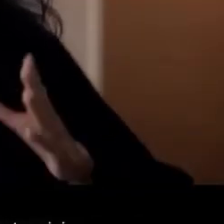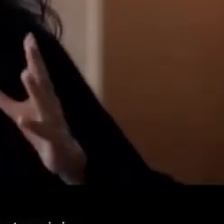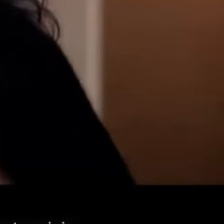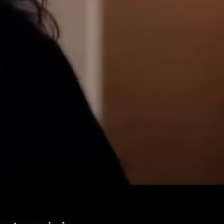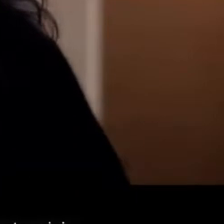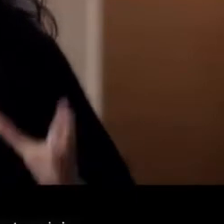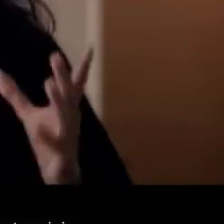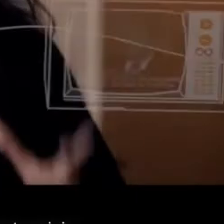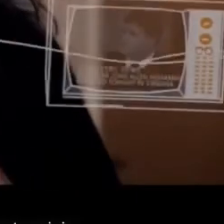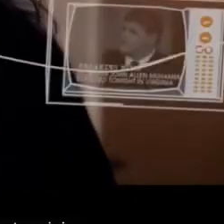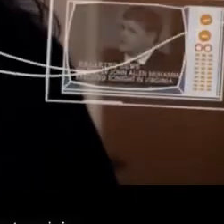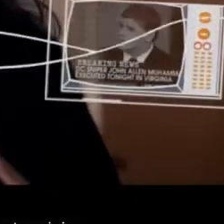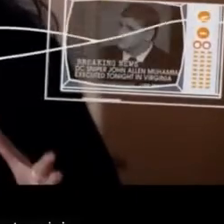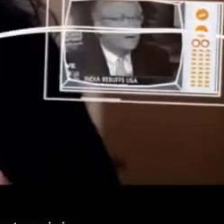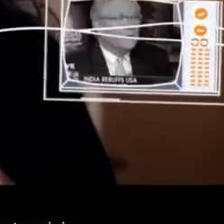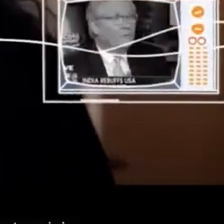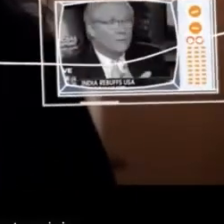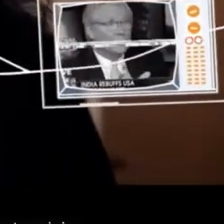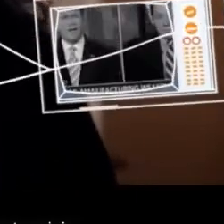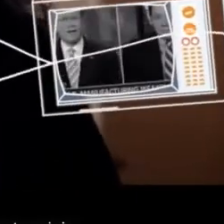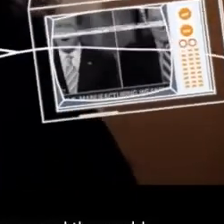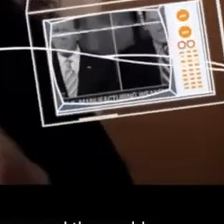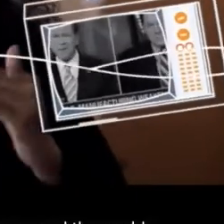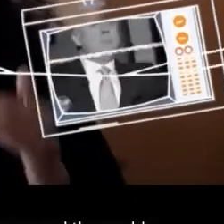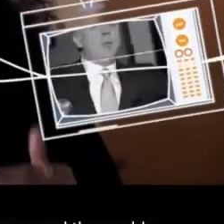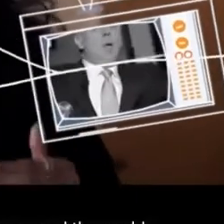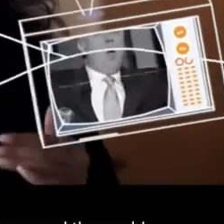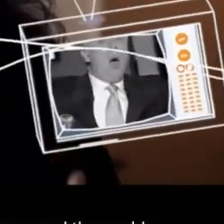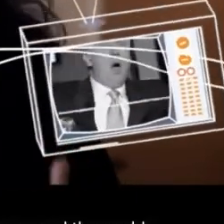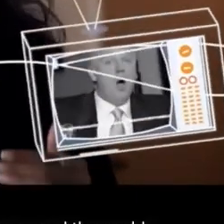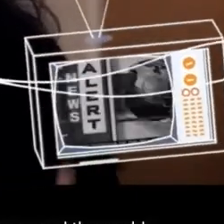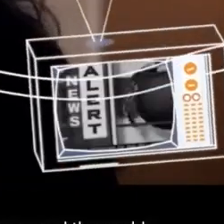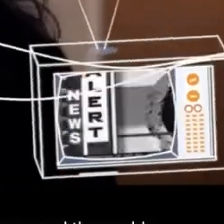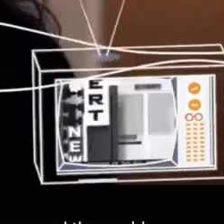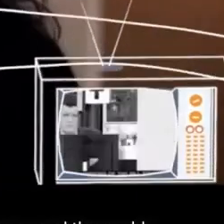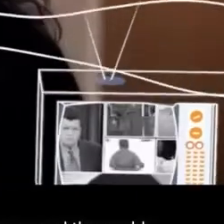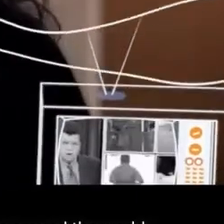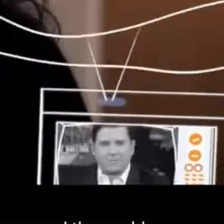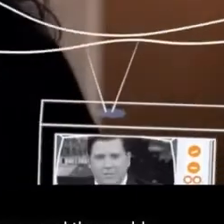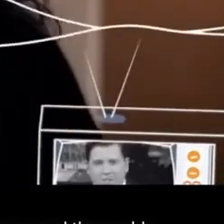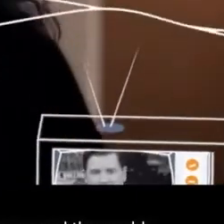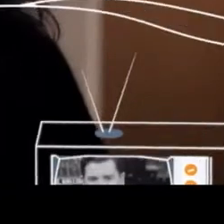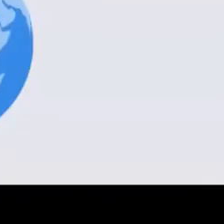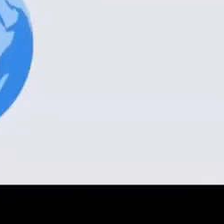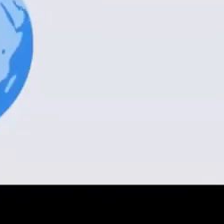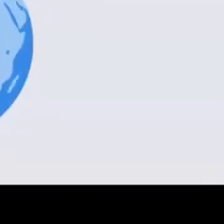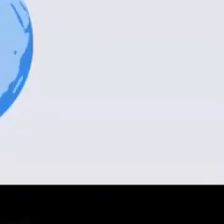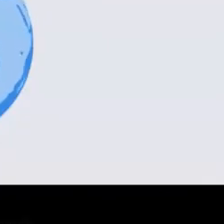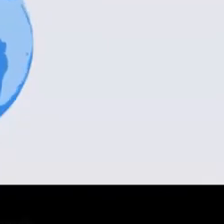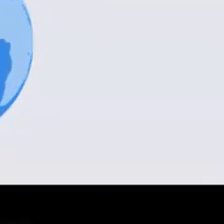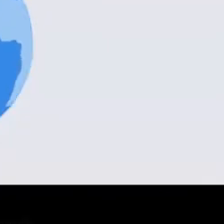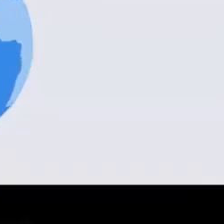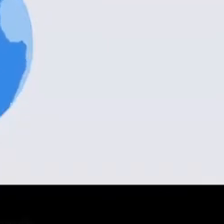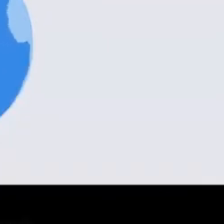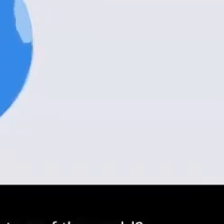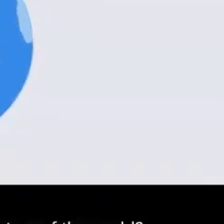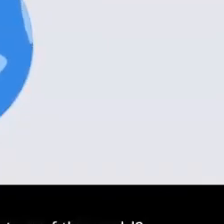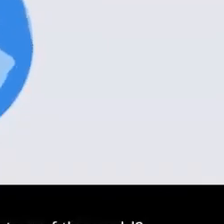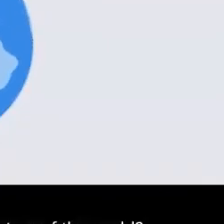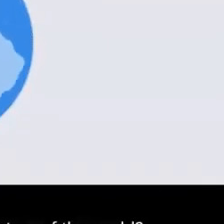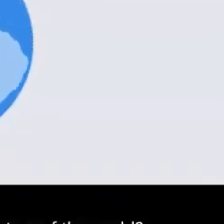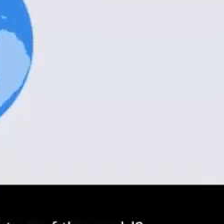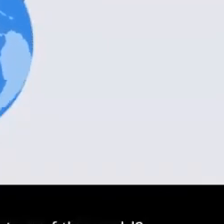decades creating and denying a climate crisis that is already affecting millions of us around the world. So how do we take down the